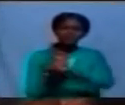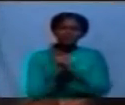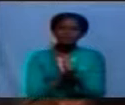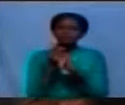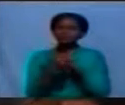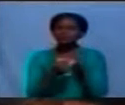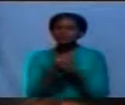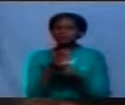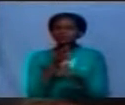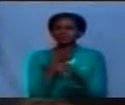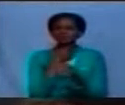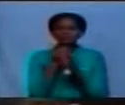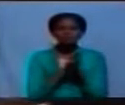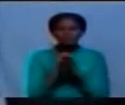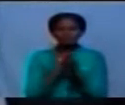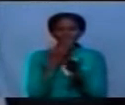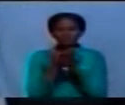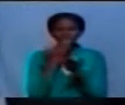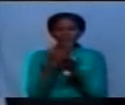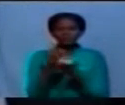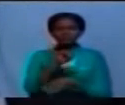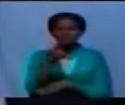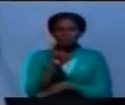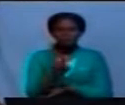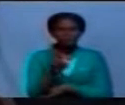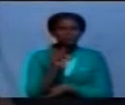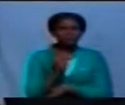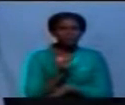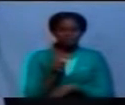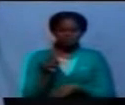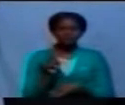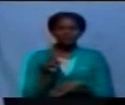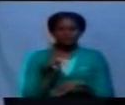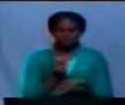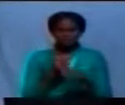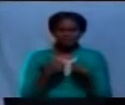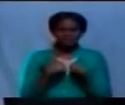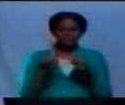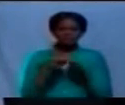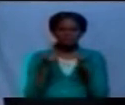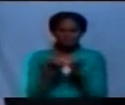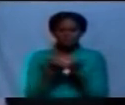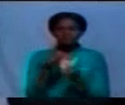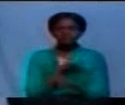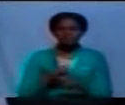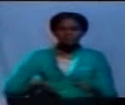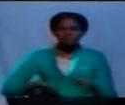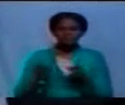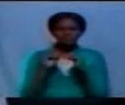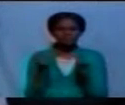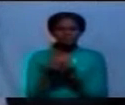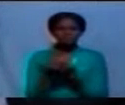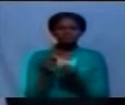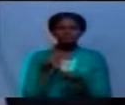interests? Nice question. First of all, we are an association. We're a membership-based kind of organization.